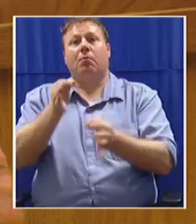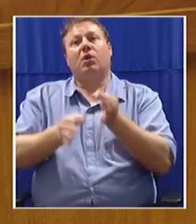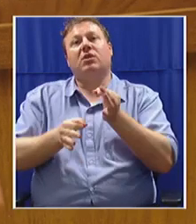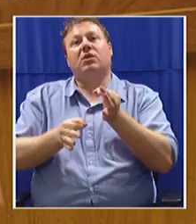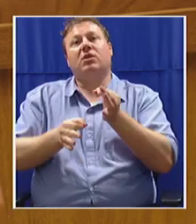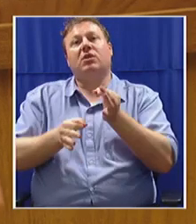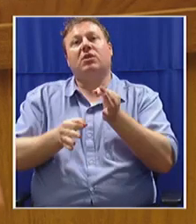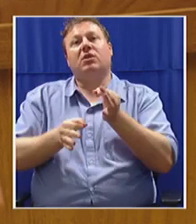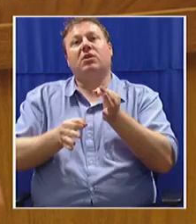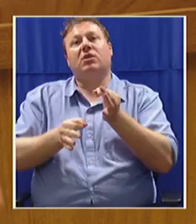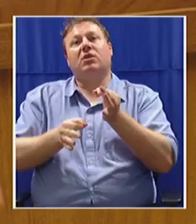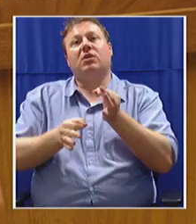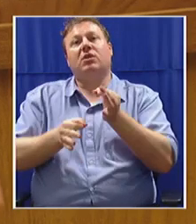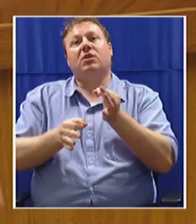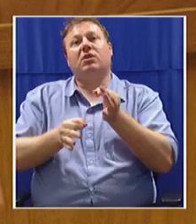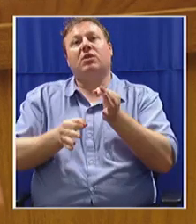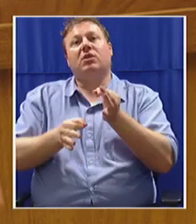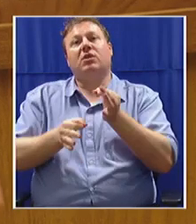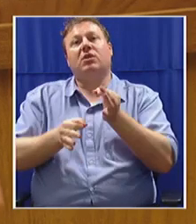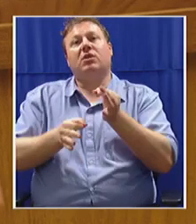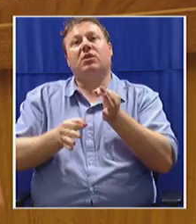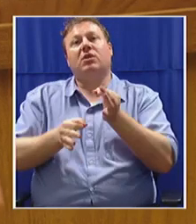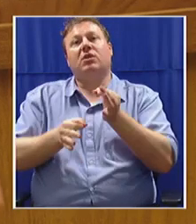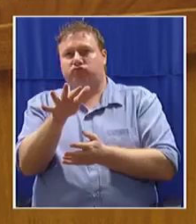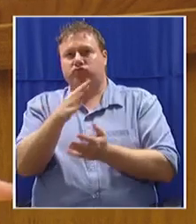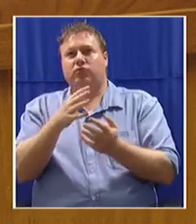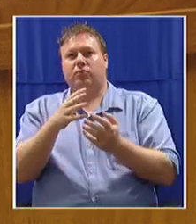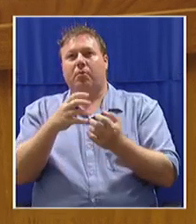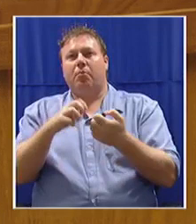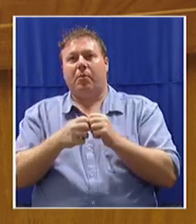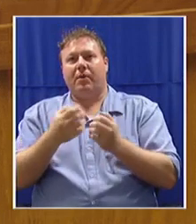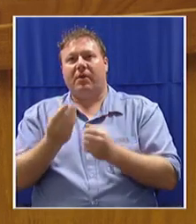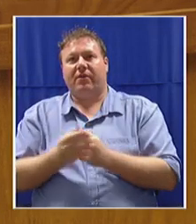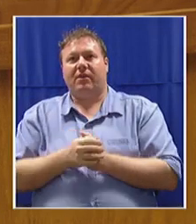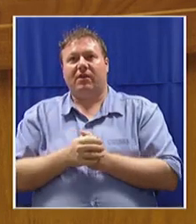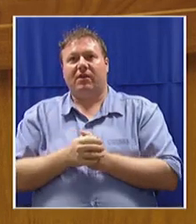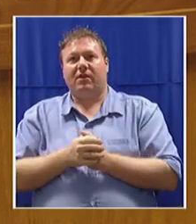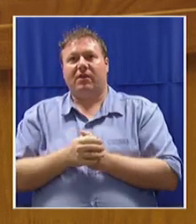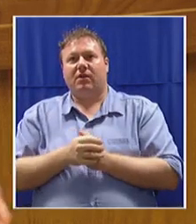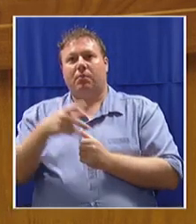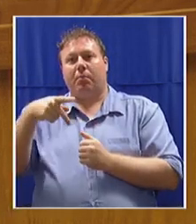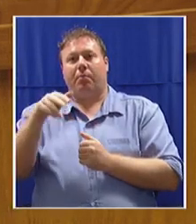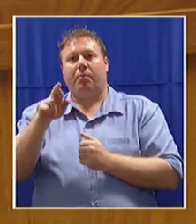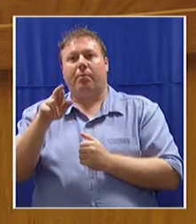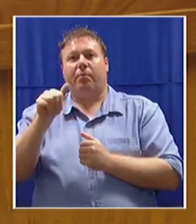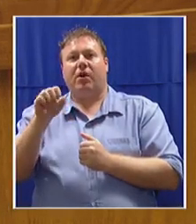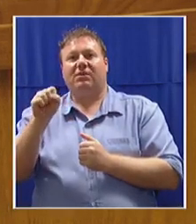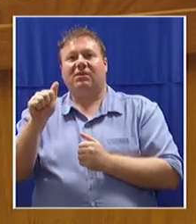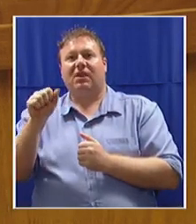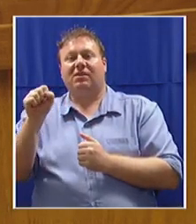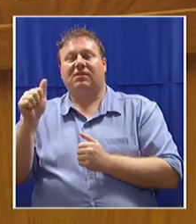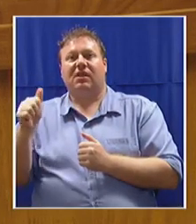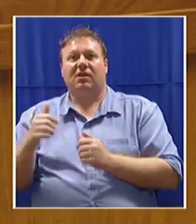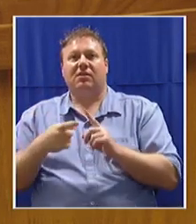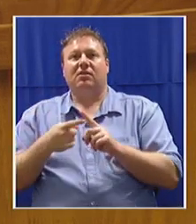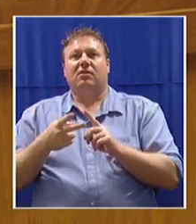because there is a nexus there that can be problematic. We wouldn't have had issues like Basasa if this had been enacted 5